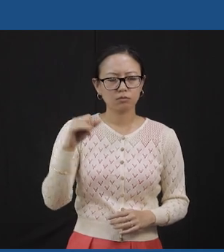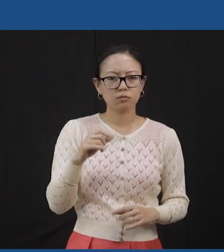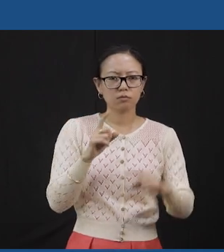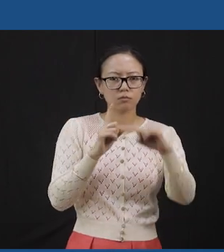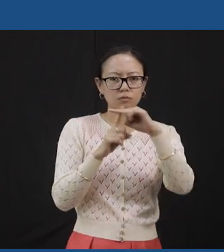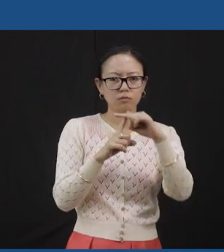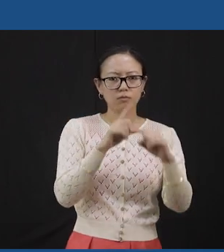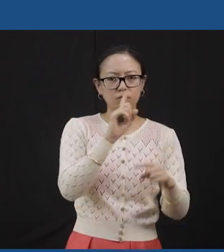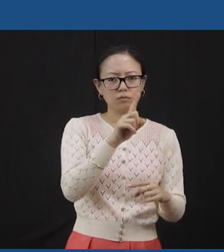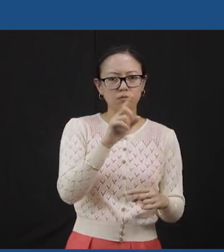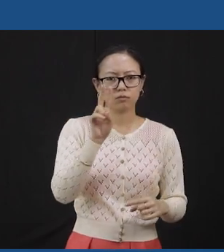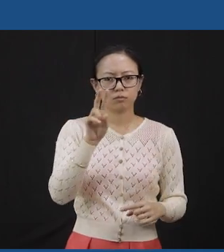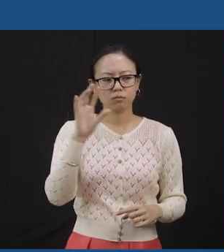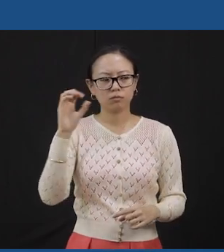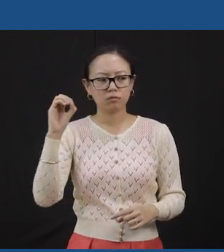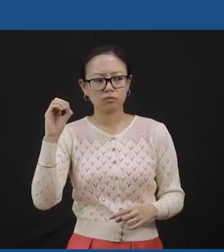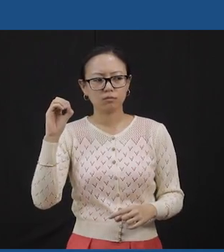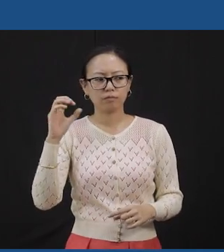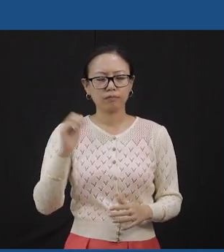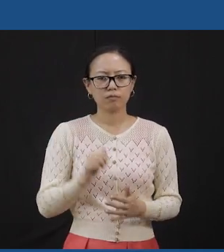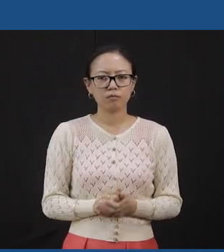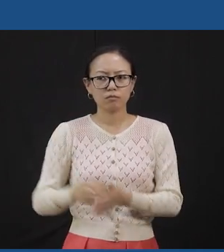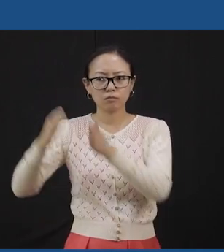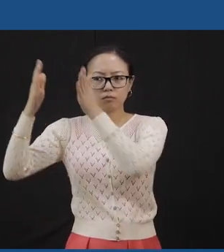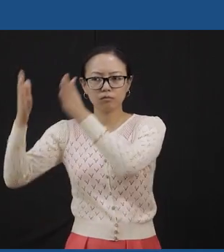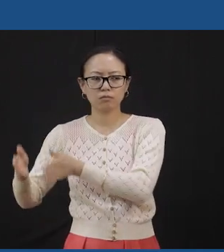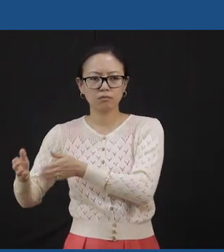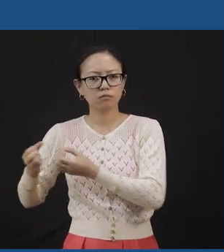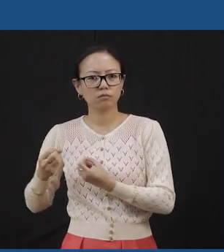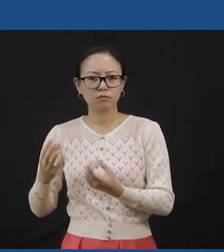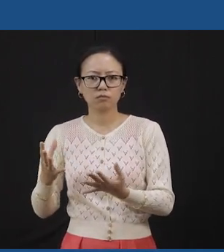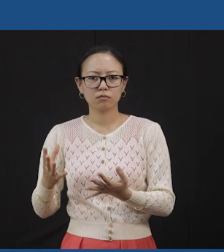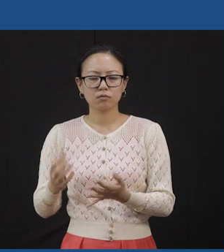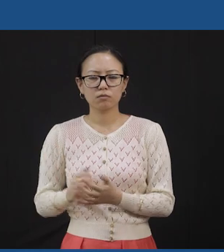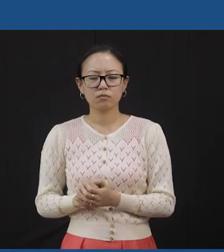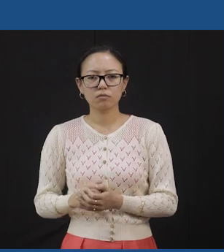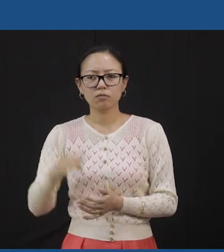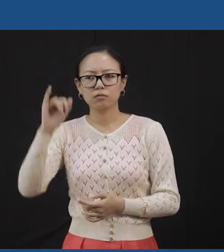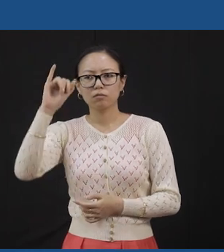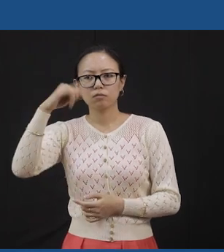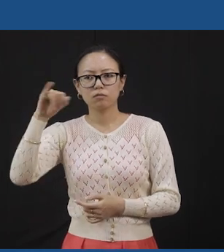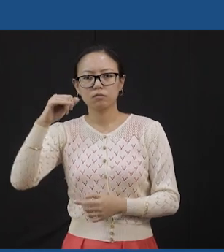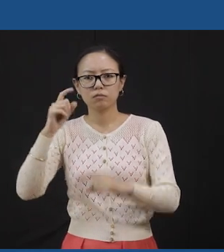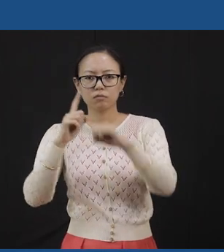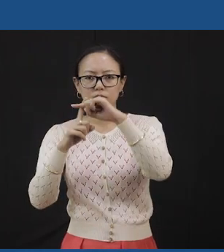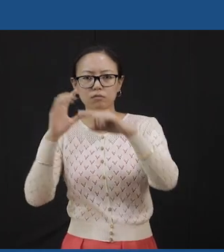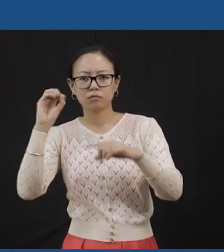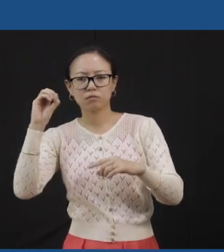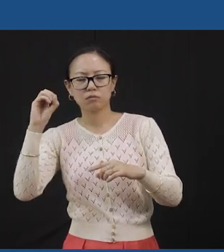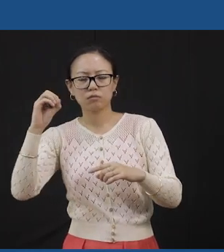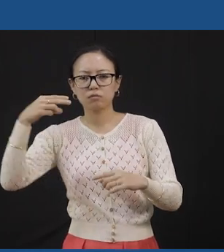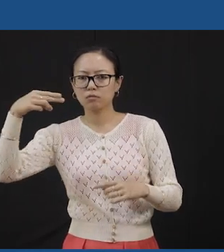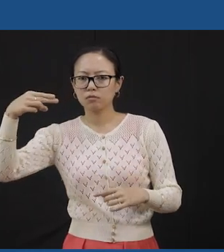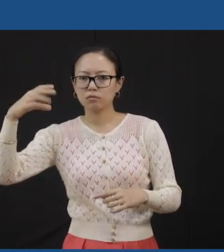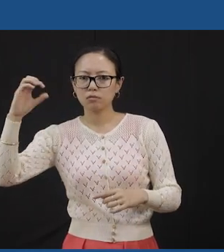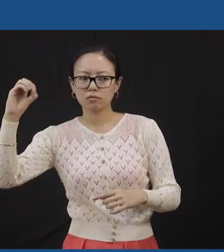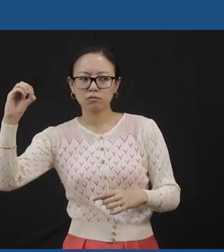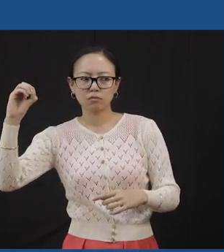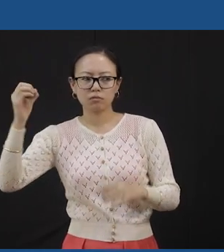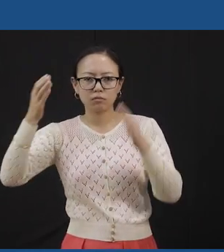So we will again start adding from ones place, that is right hand side. So 6 plus 0, you will get 0.